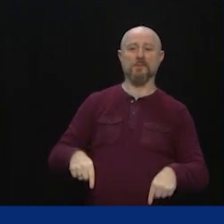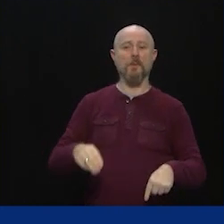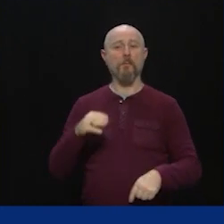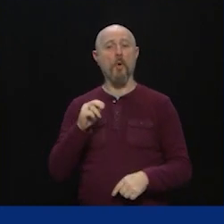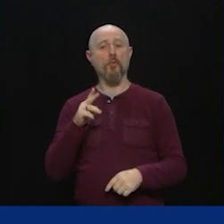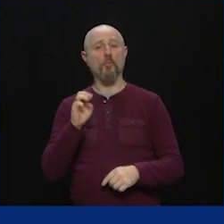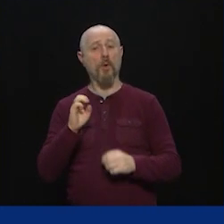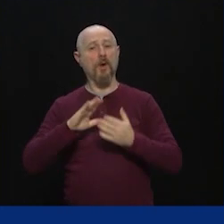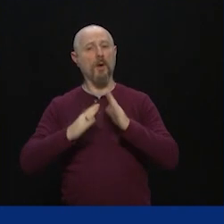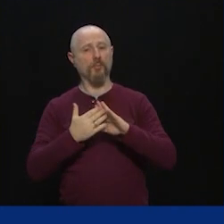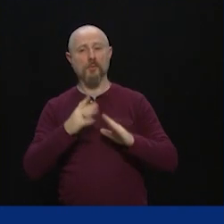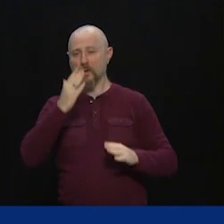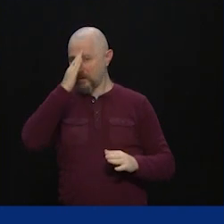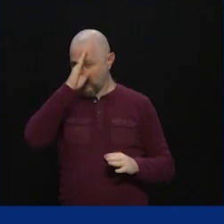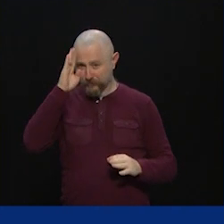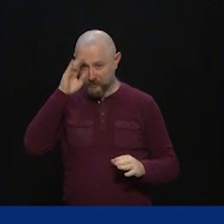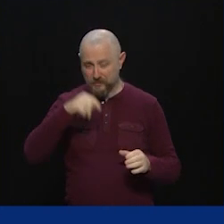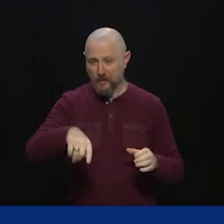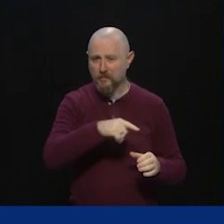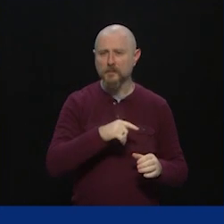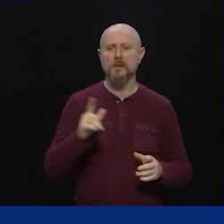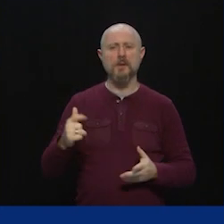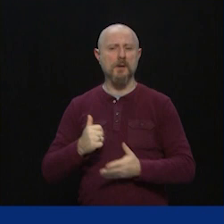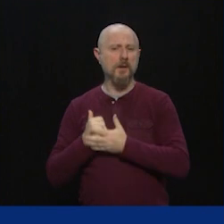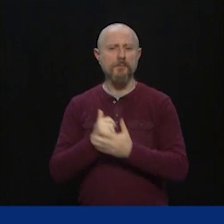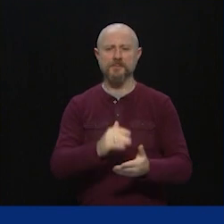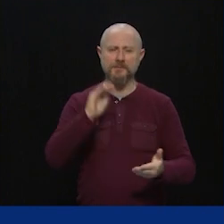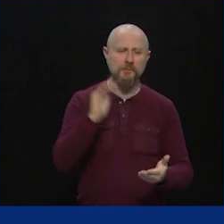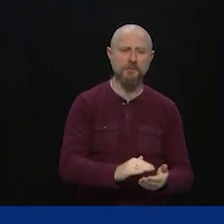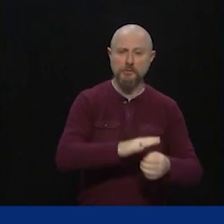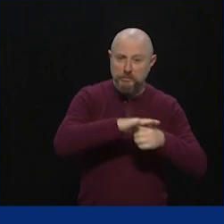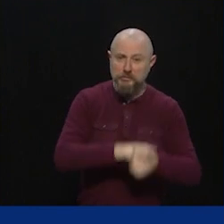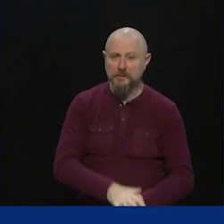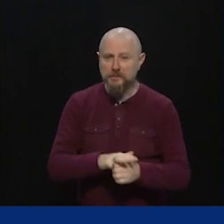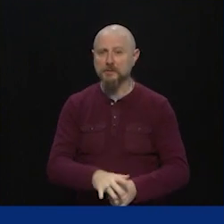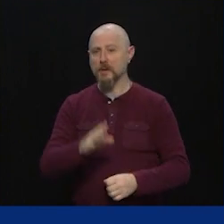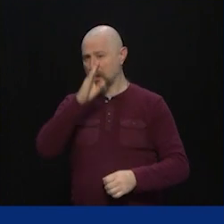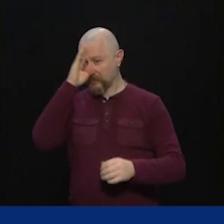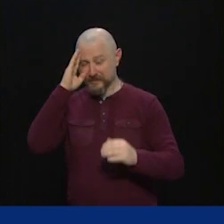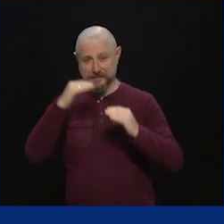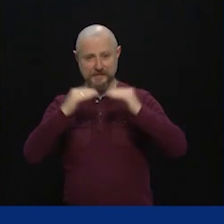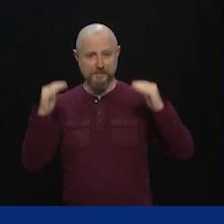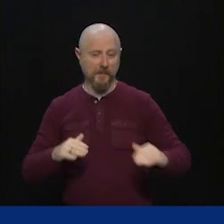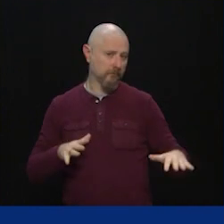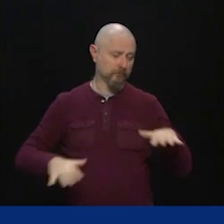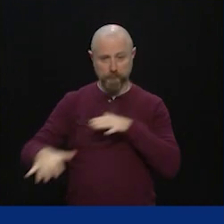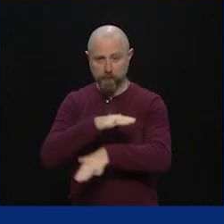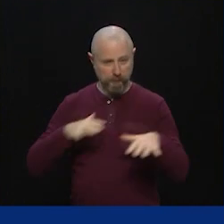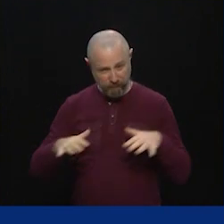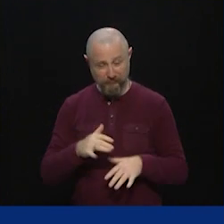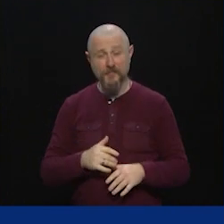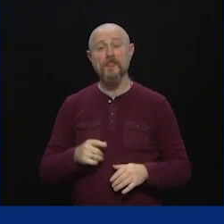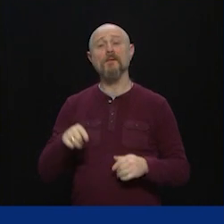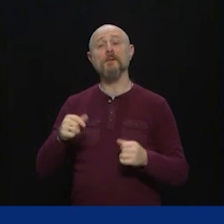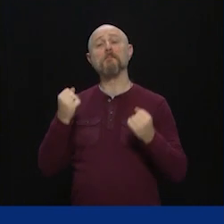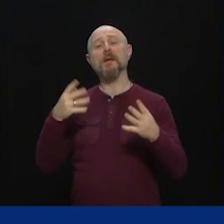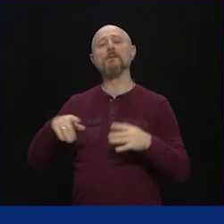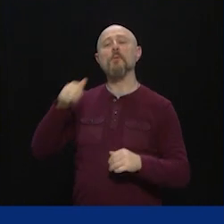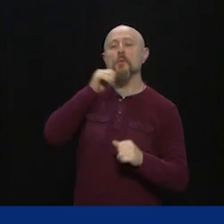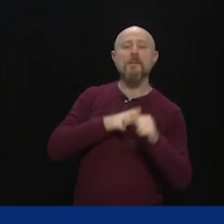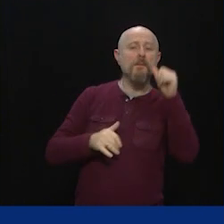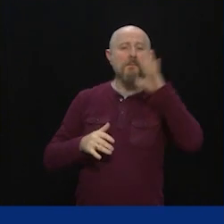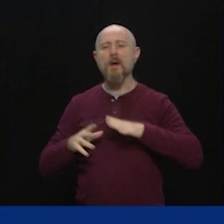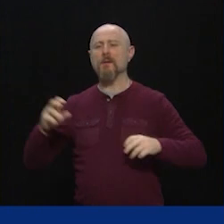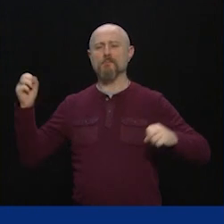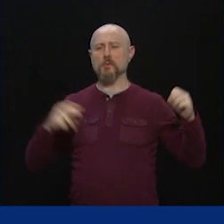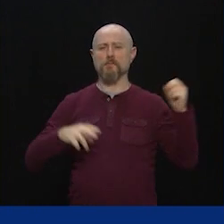alleviate the pressure on our healthcare system. These men and women, many of who moved here from across the state, they're in hotels, they were here through the